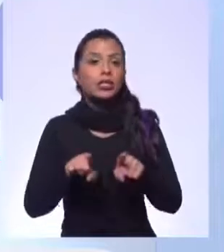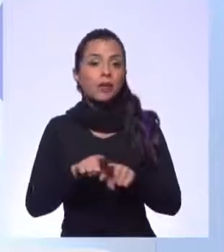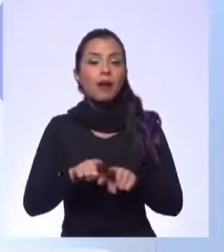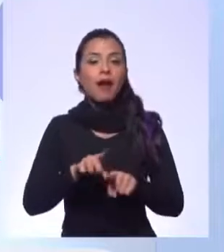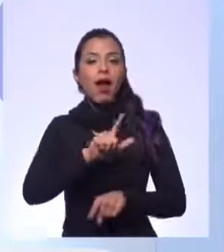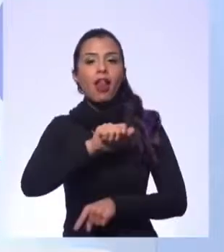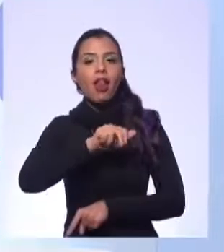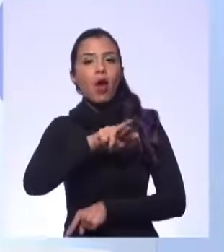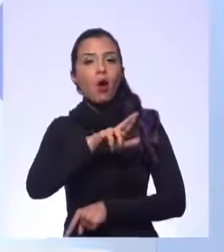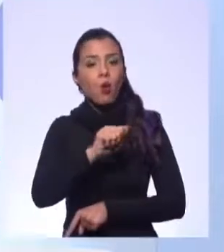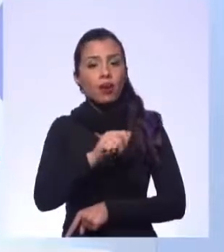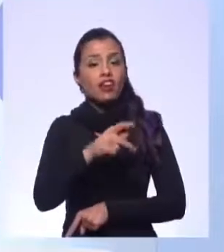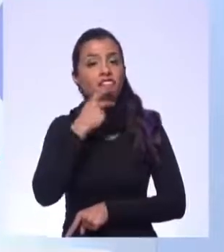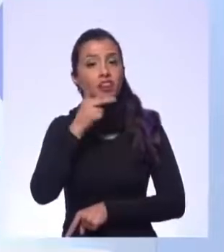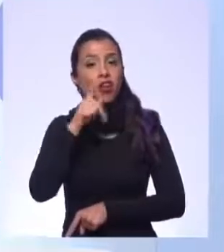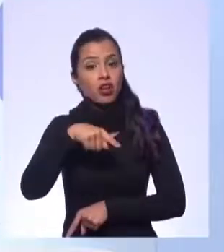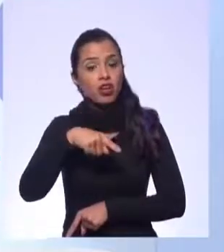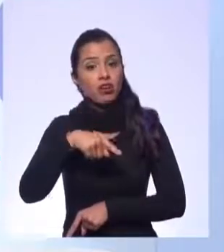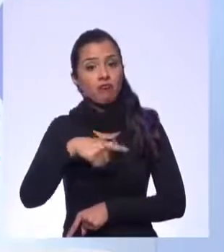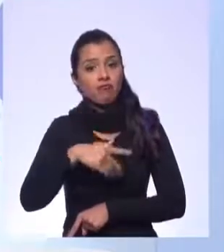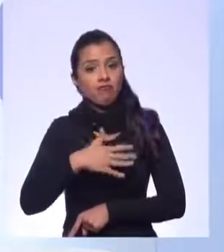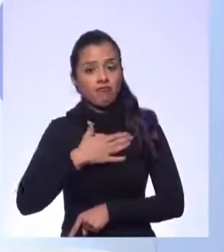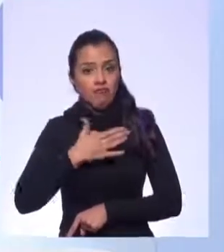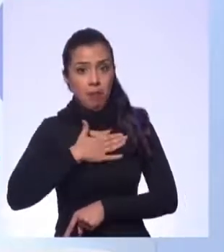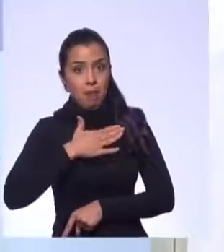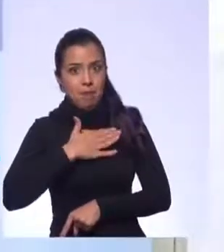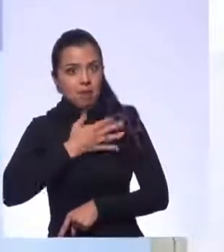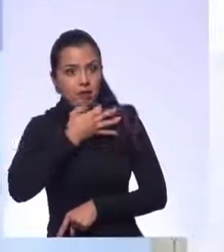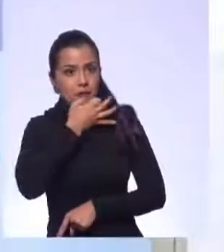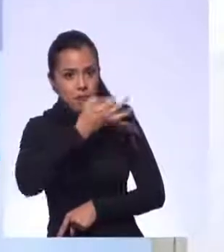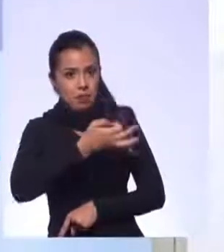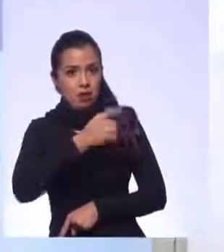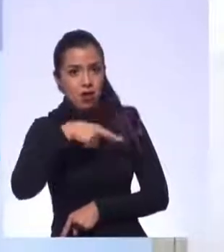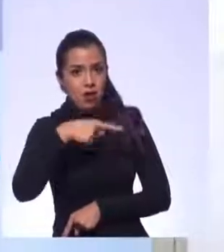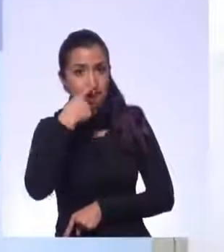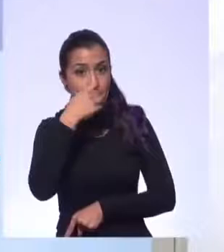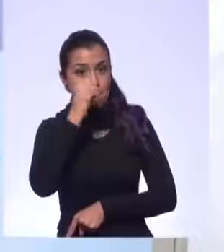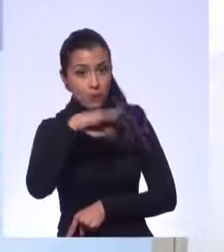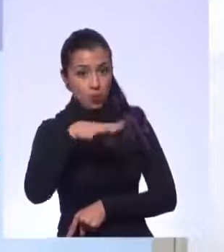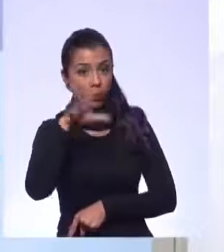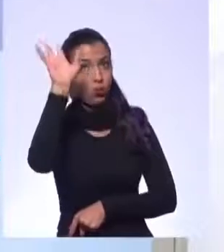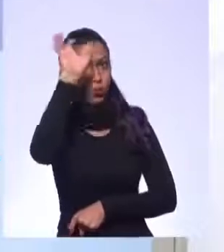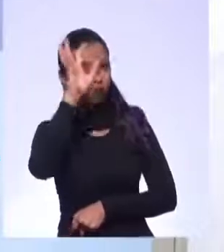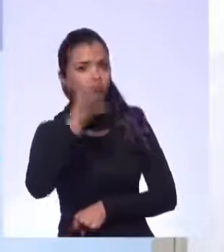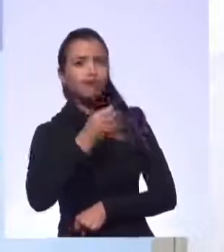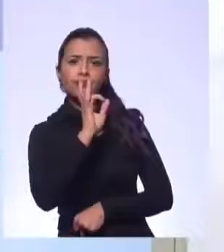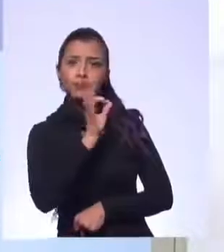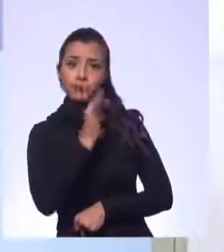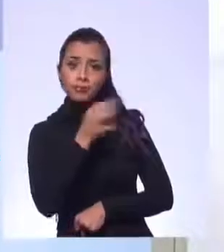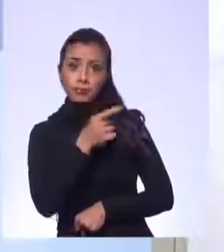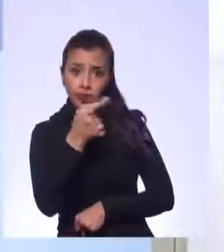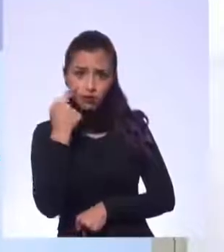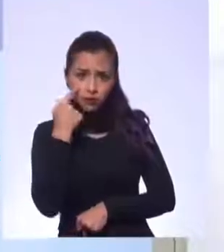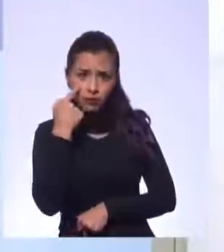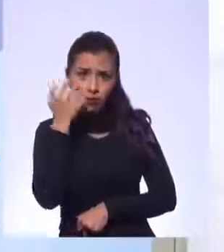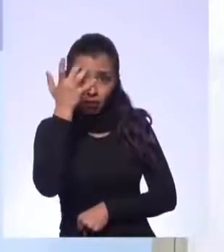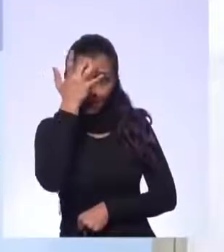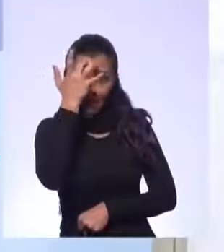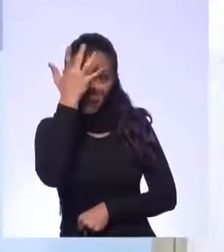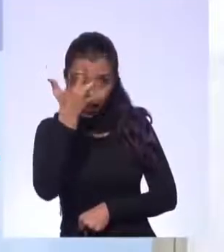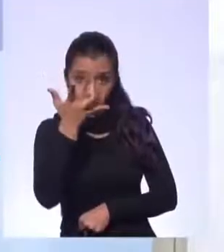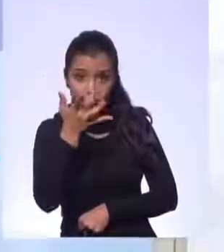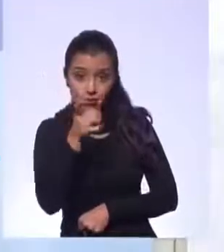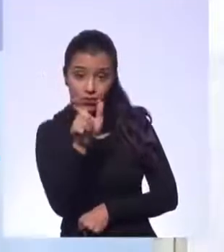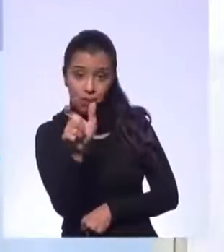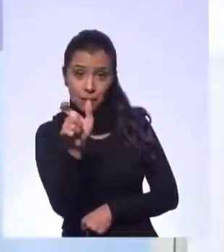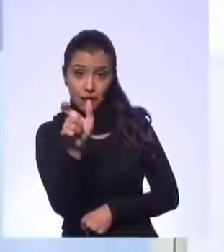the planet may be affected by pollution. Isso mesmo. Tá vendo como é fácil, gente? Vocês colocaram a palavra pollution em